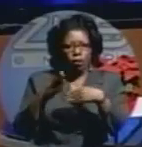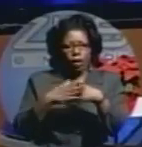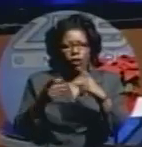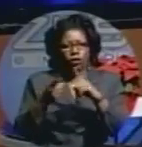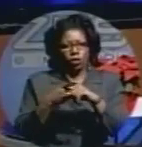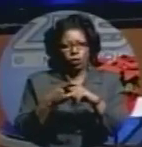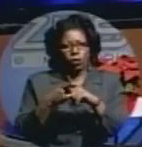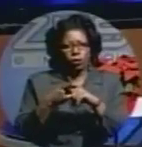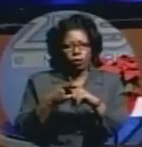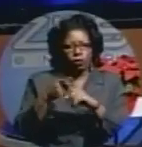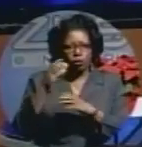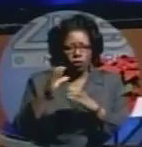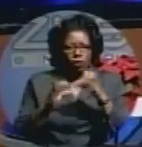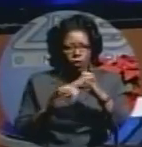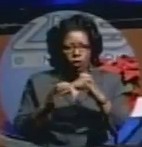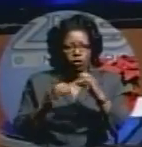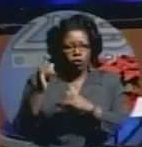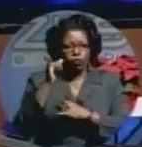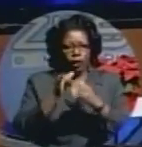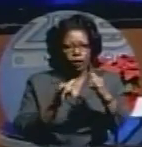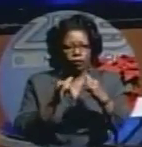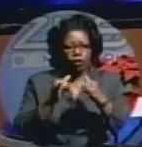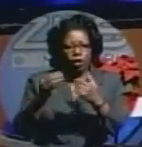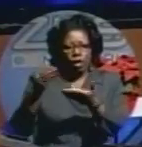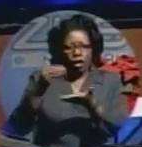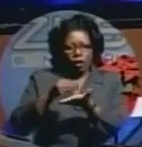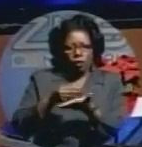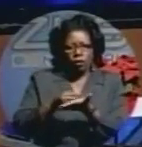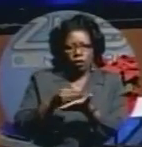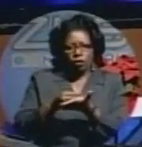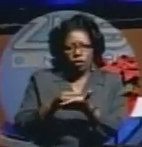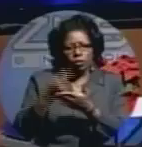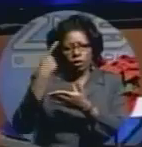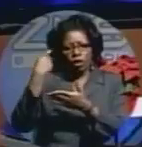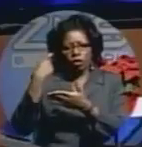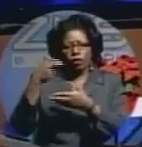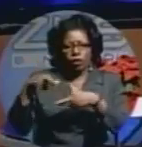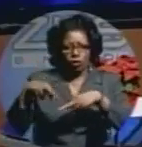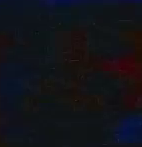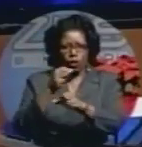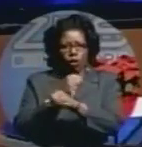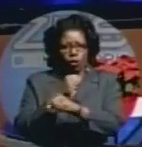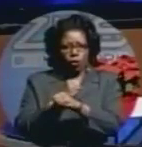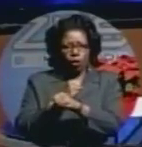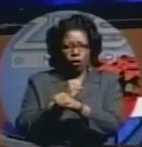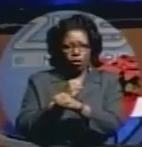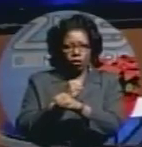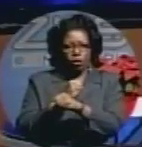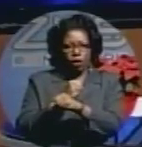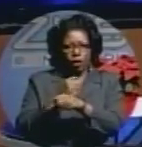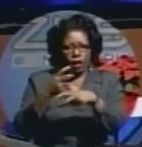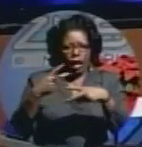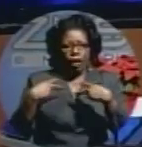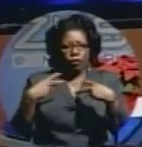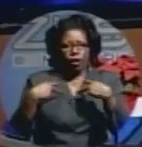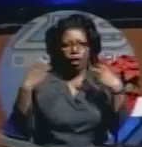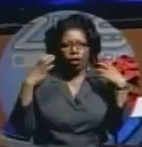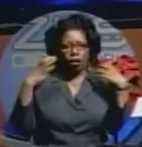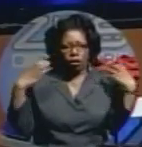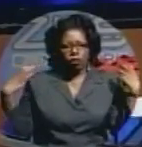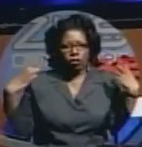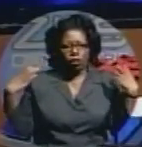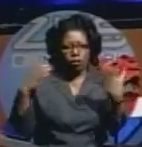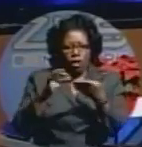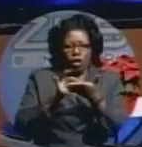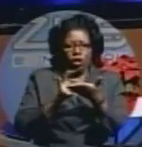court to fight for compensation for business losses due to roadworks, suggested establishing a customs credit program as